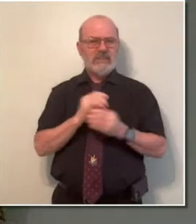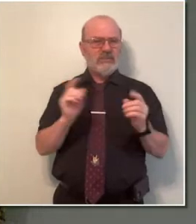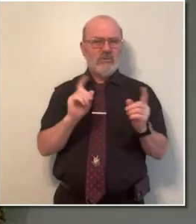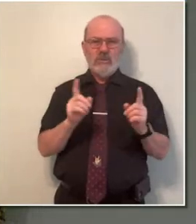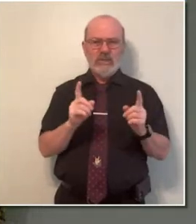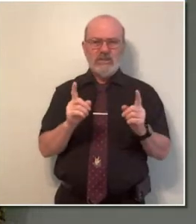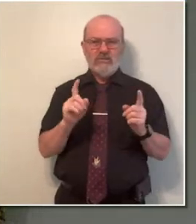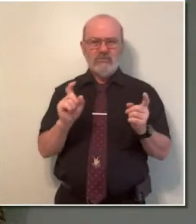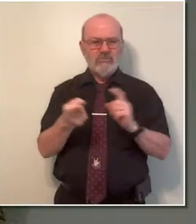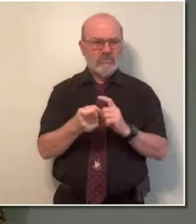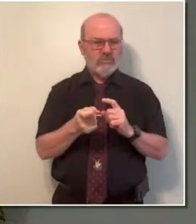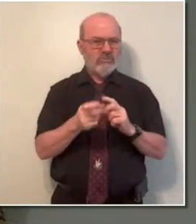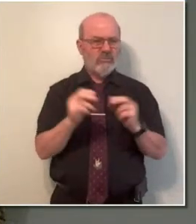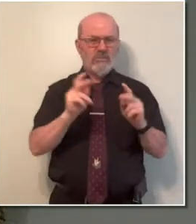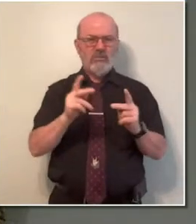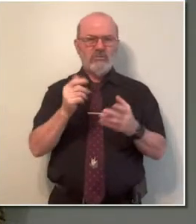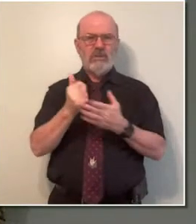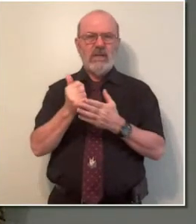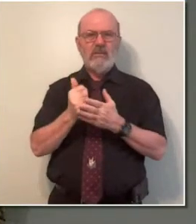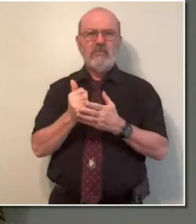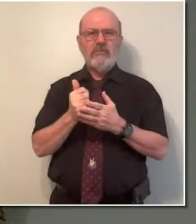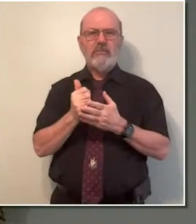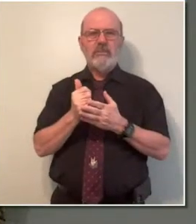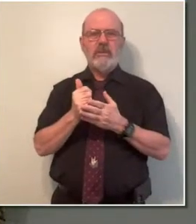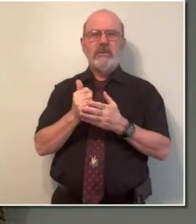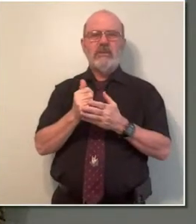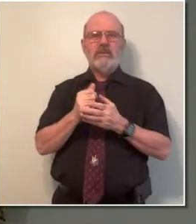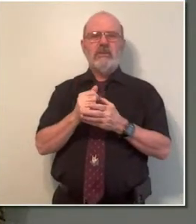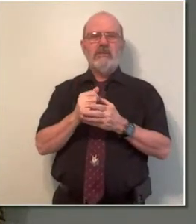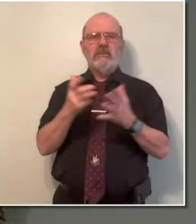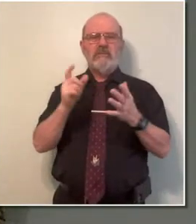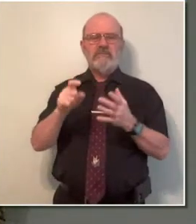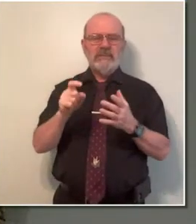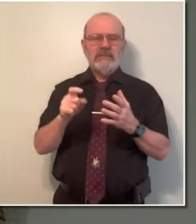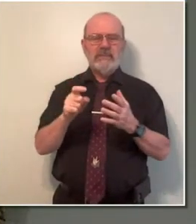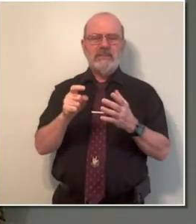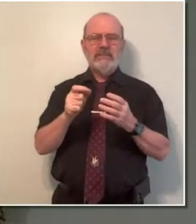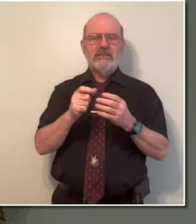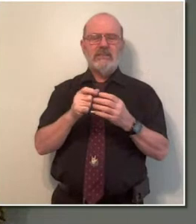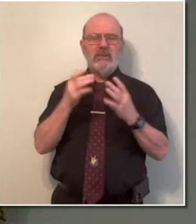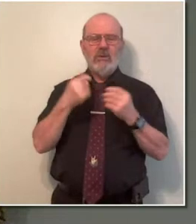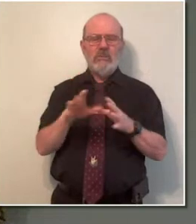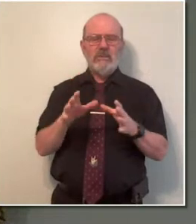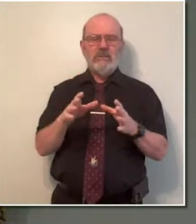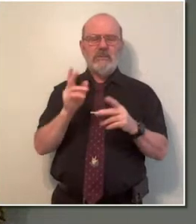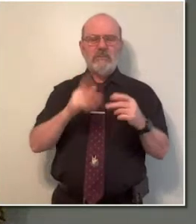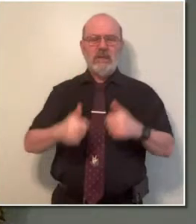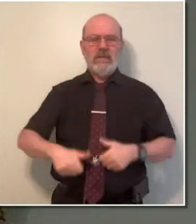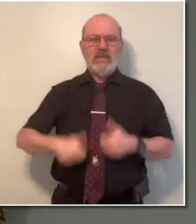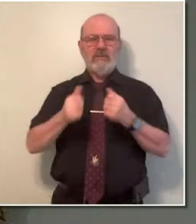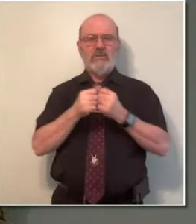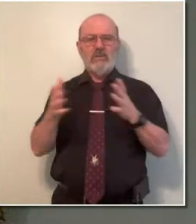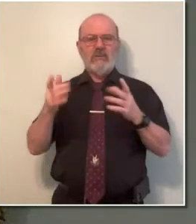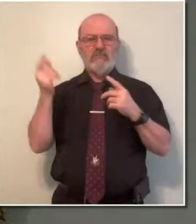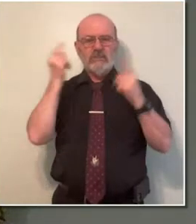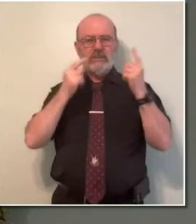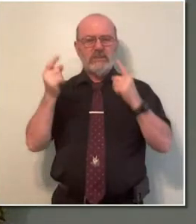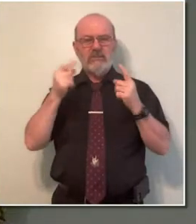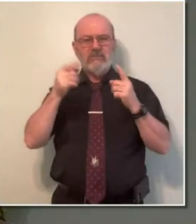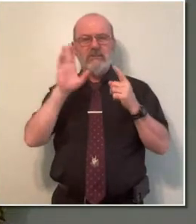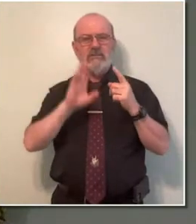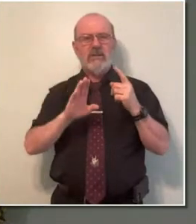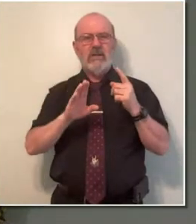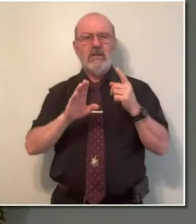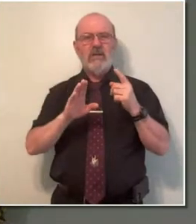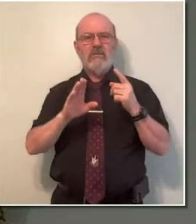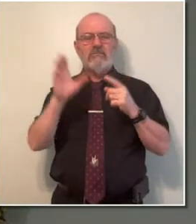one to turn to. What a great desperation and hopelessness. People are living life without consideration of God, and they're searching